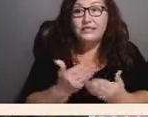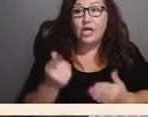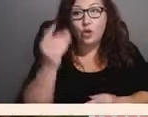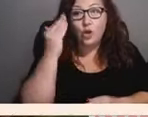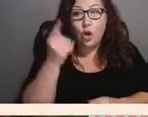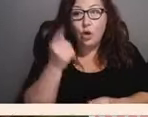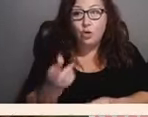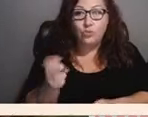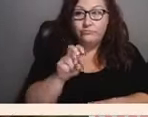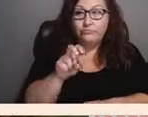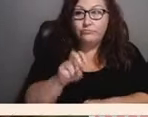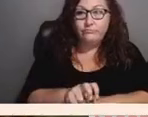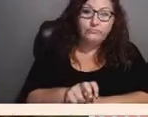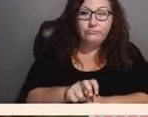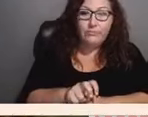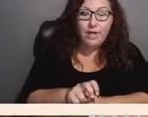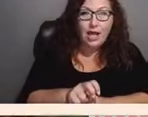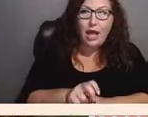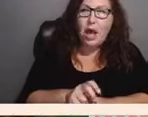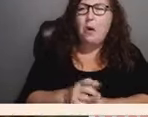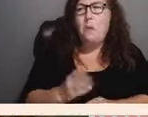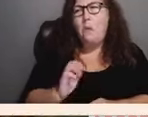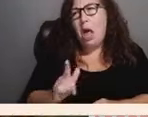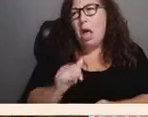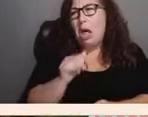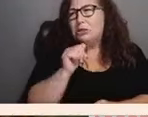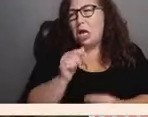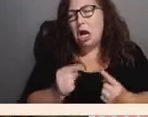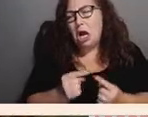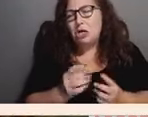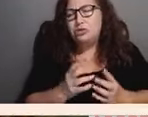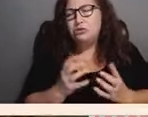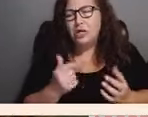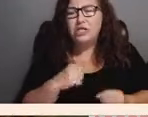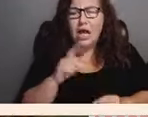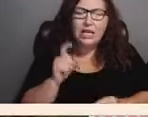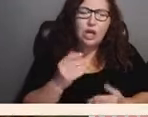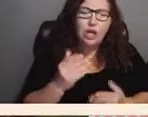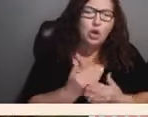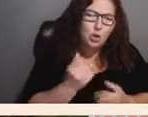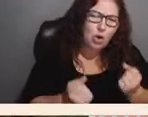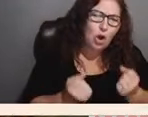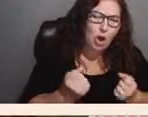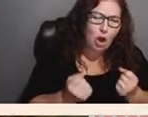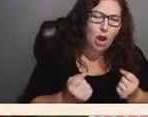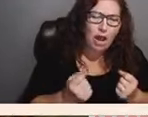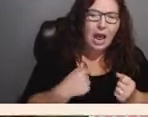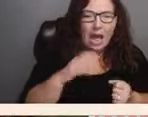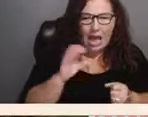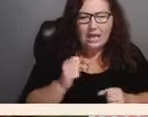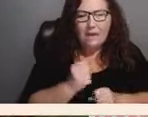say, well, this is not going to hurt too much. I do need a new car. We need a new car. And I can make that payment.